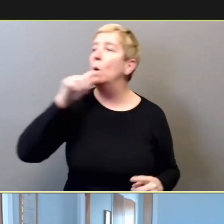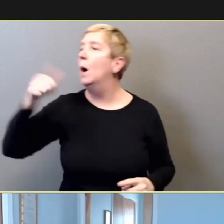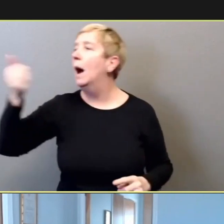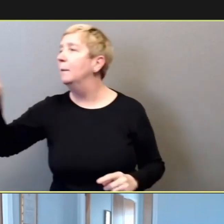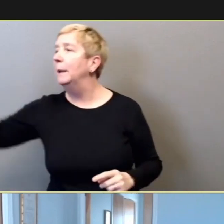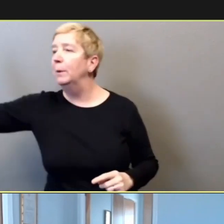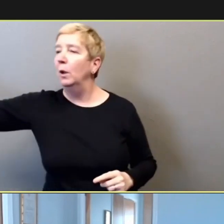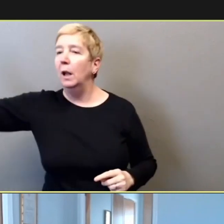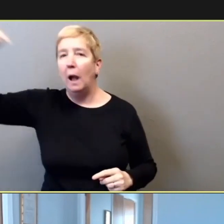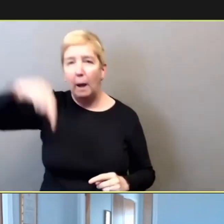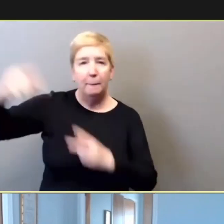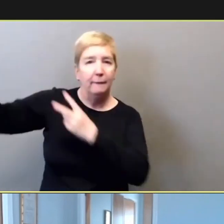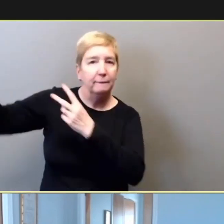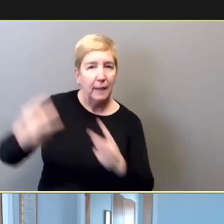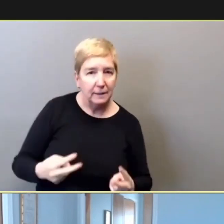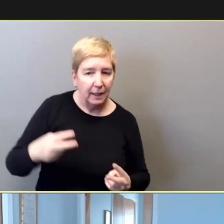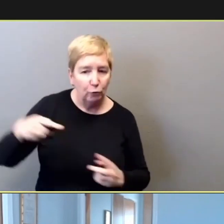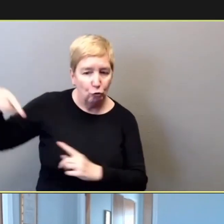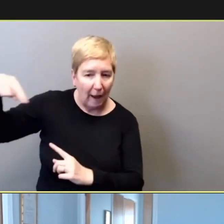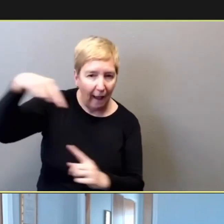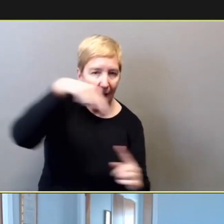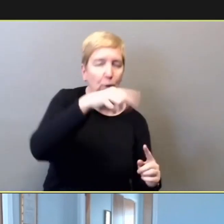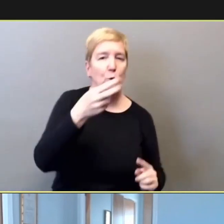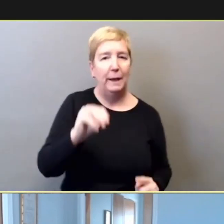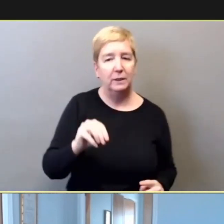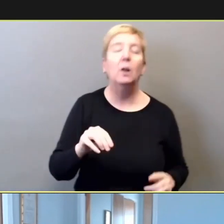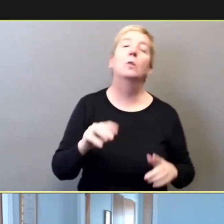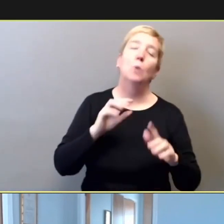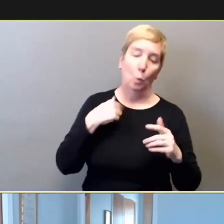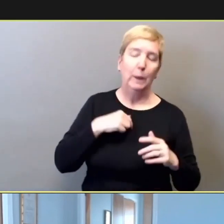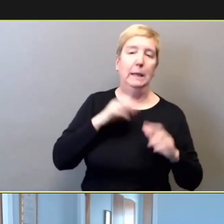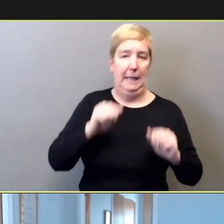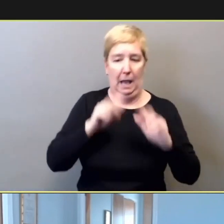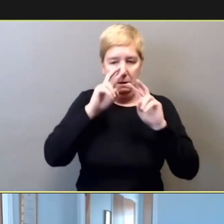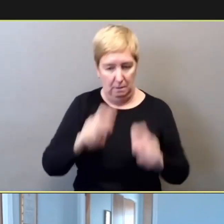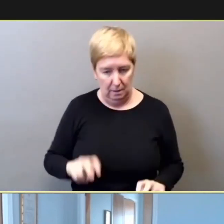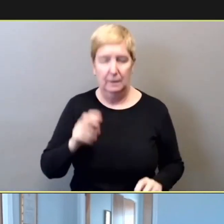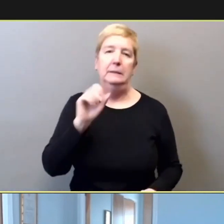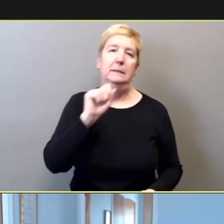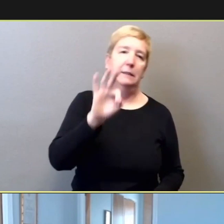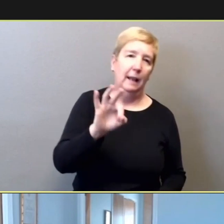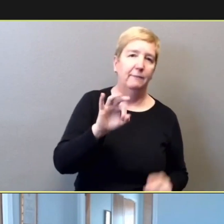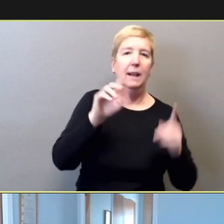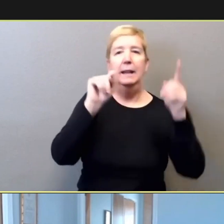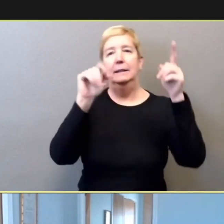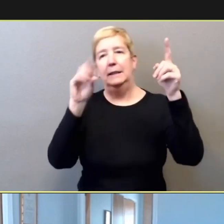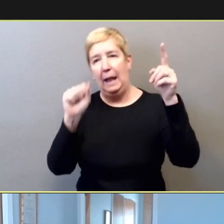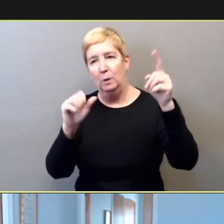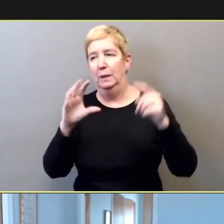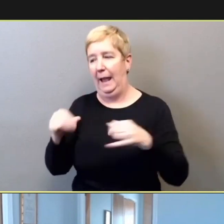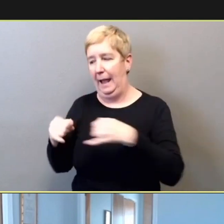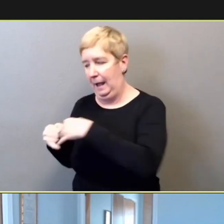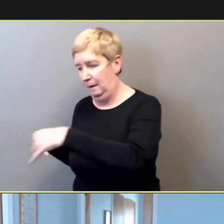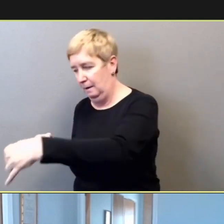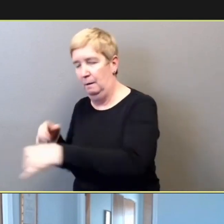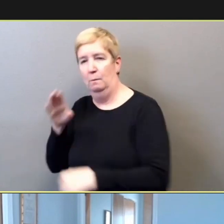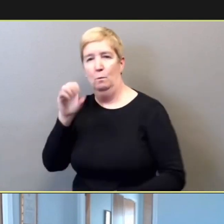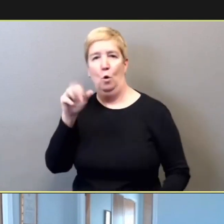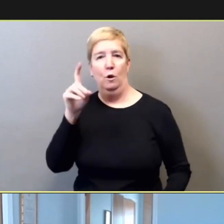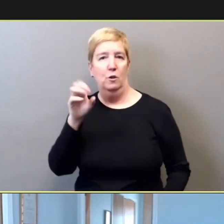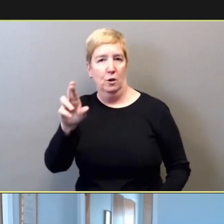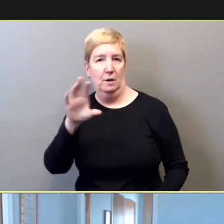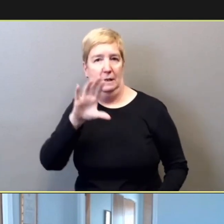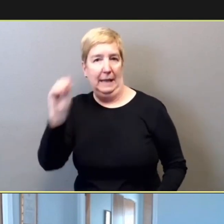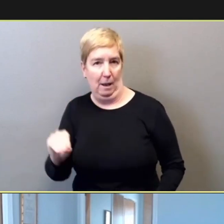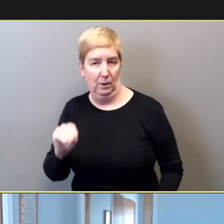County is another one, in Santa Fe, and our border counties. Every morning since pretty much